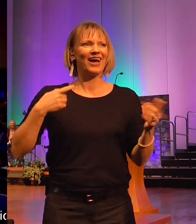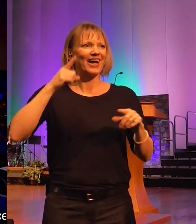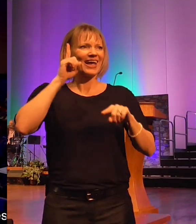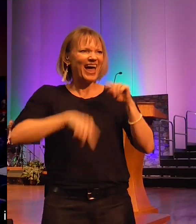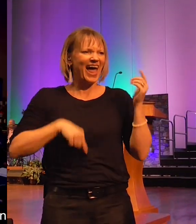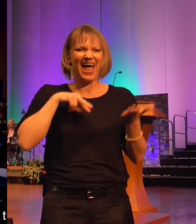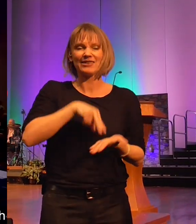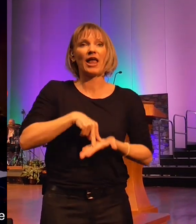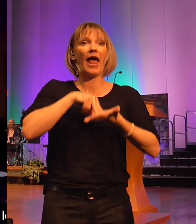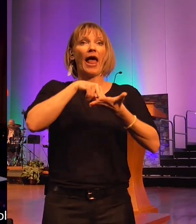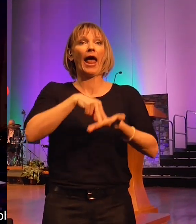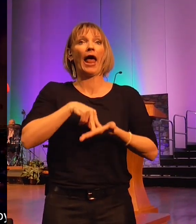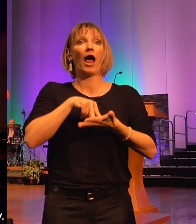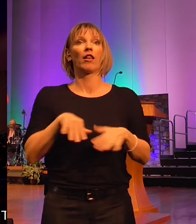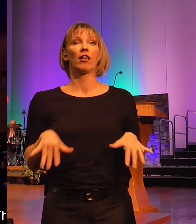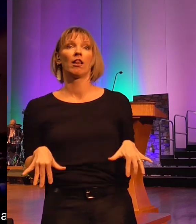stand